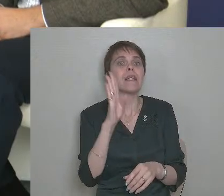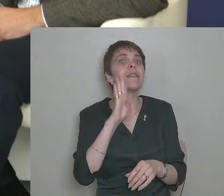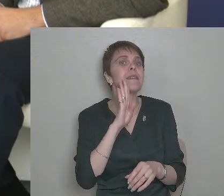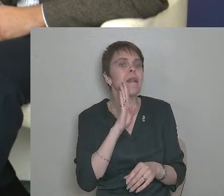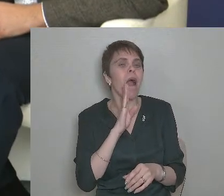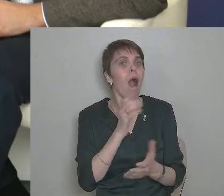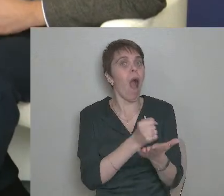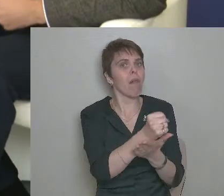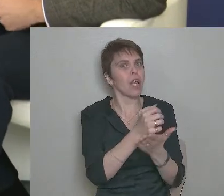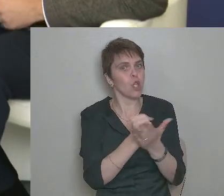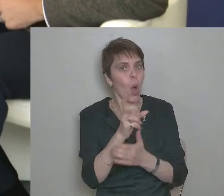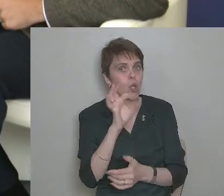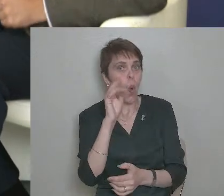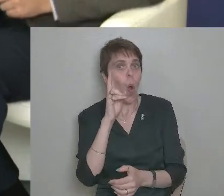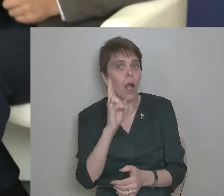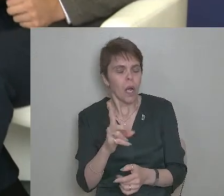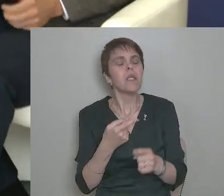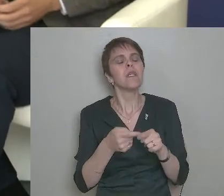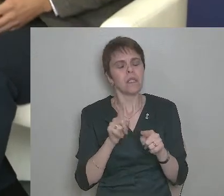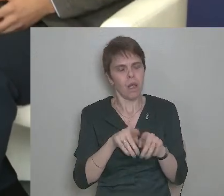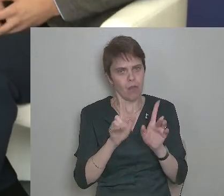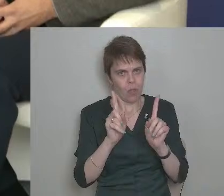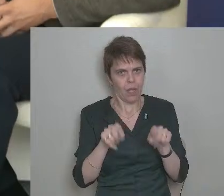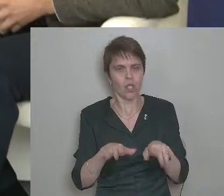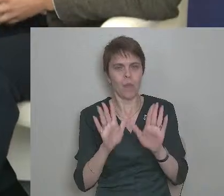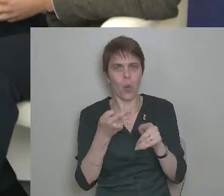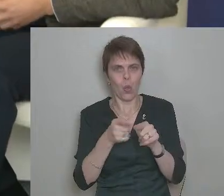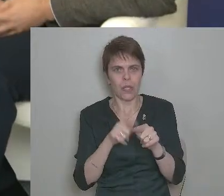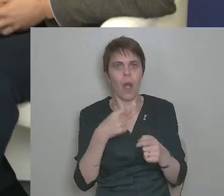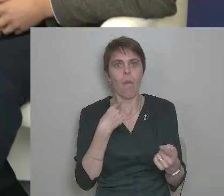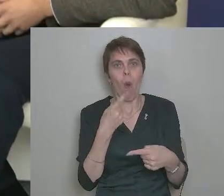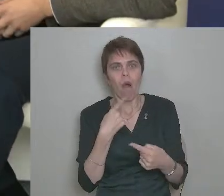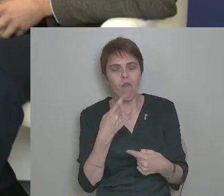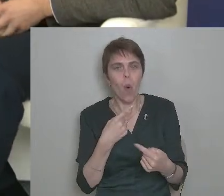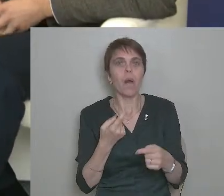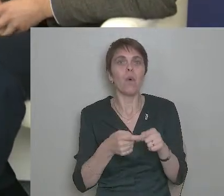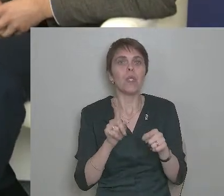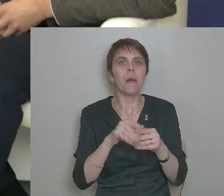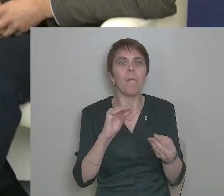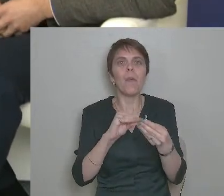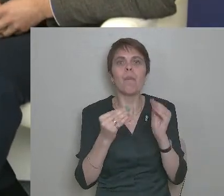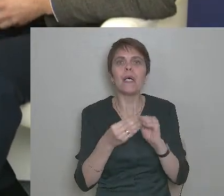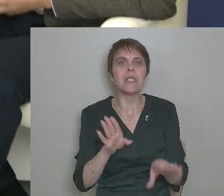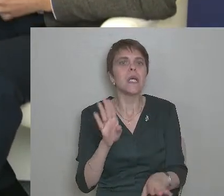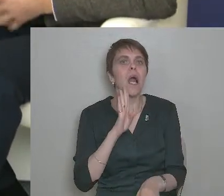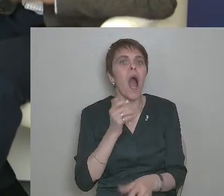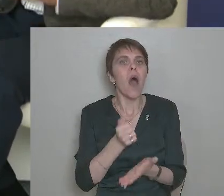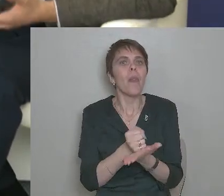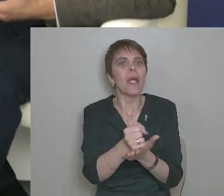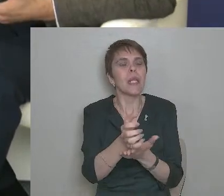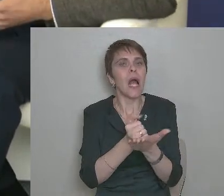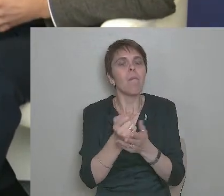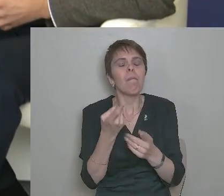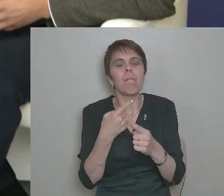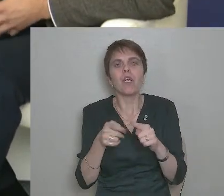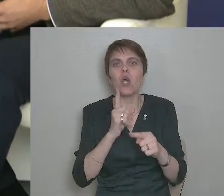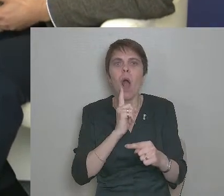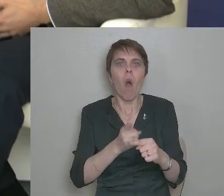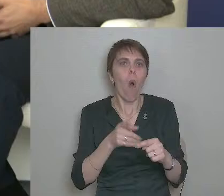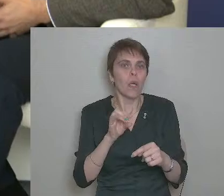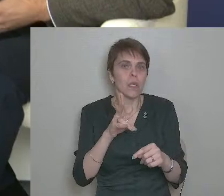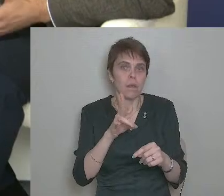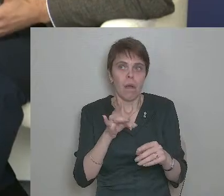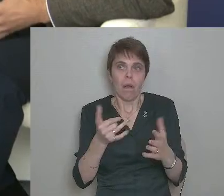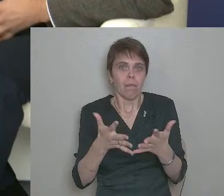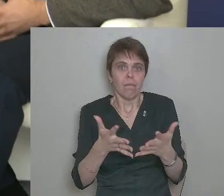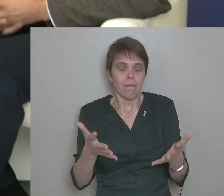requirements of the electoral code. Not only male candidates are lacking, but female